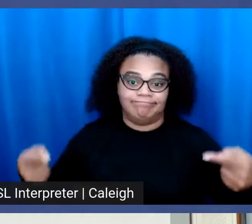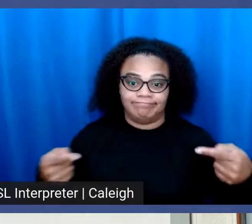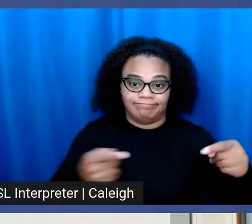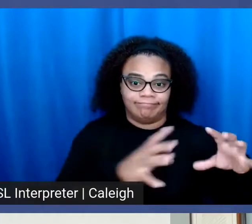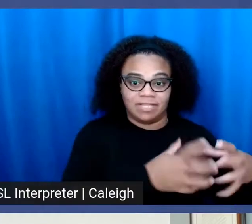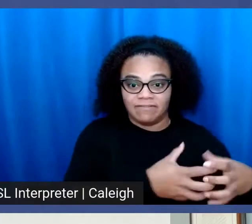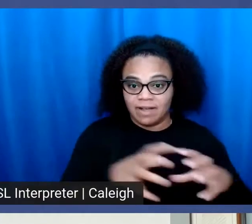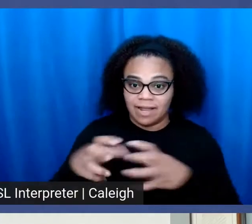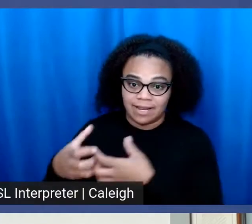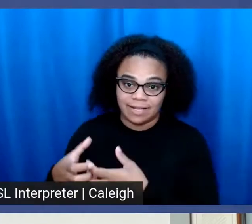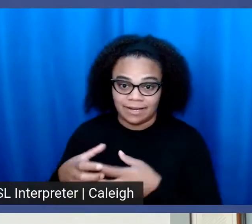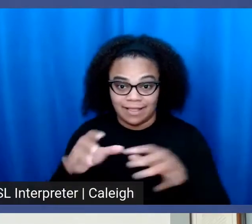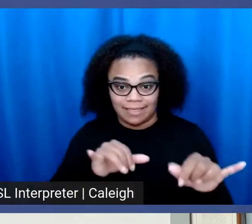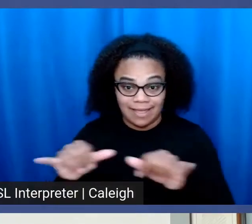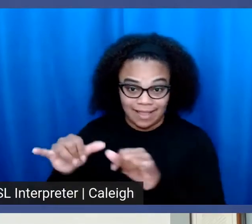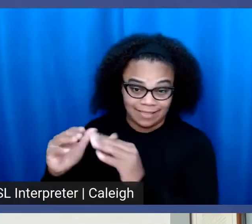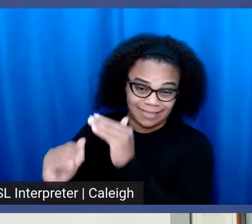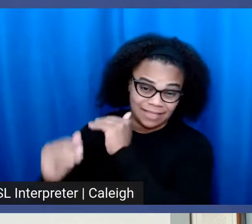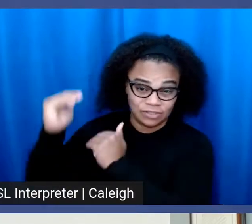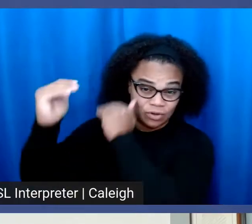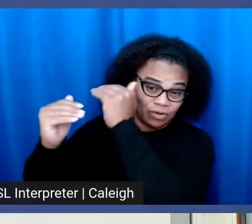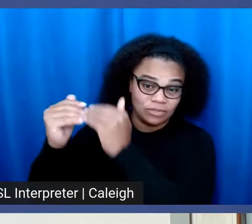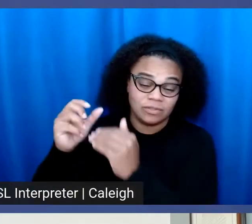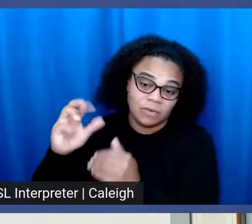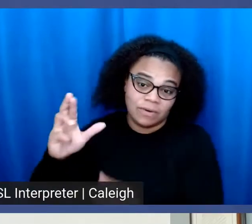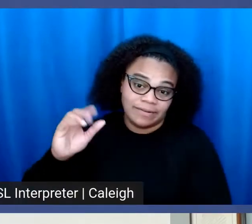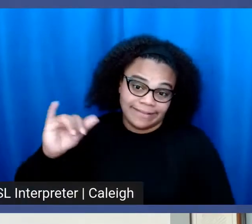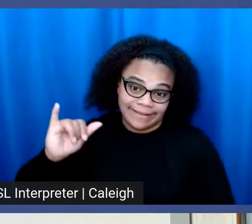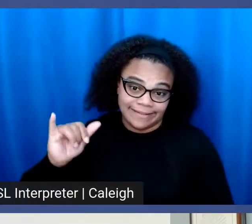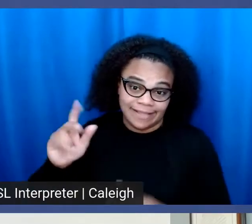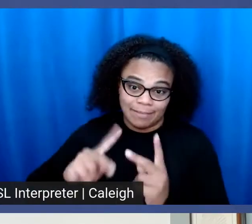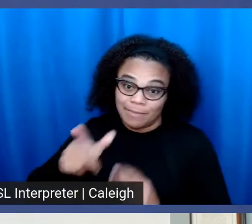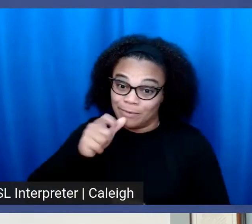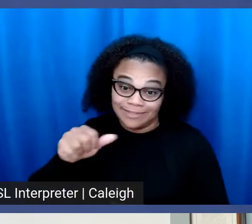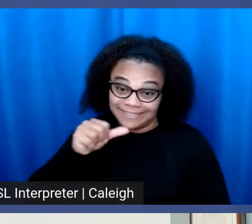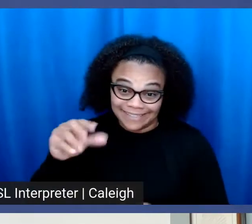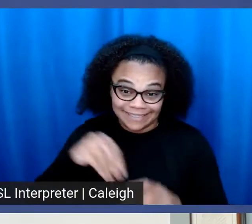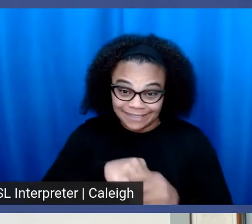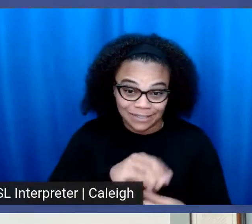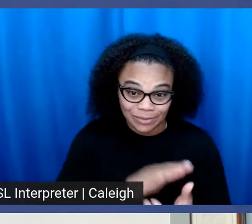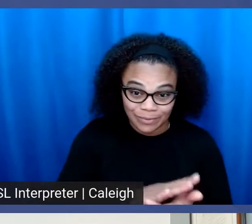to say adults, as the people not in school are,